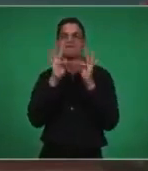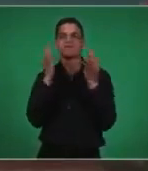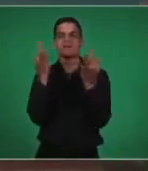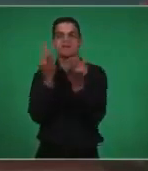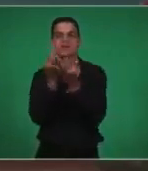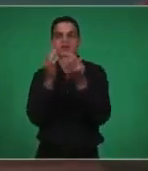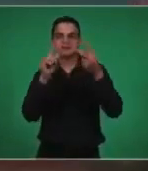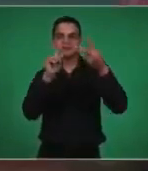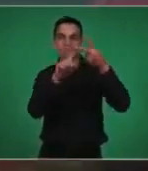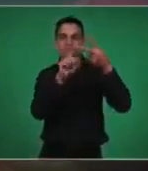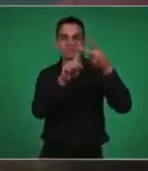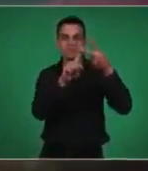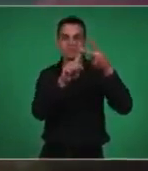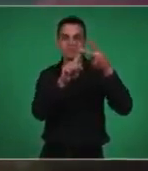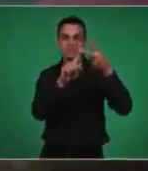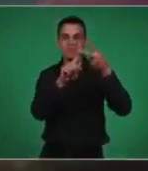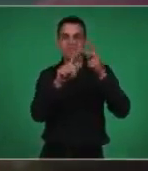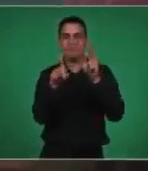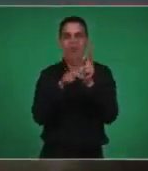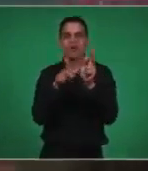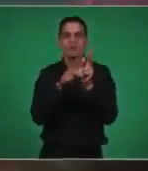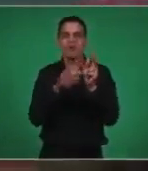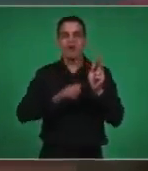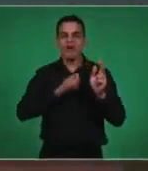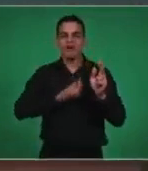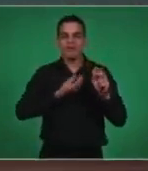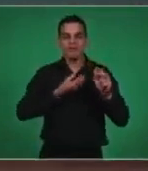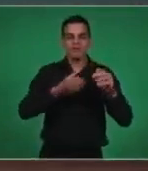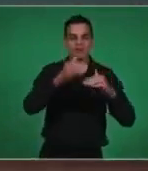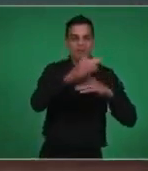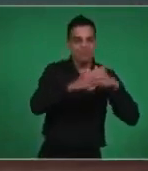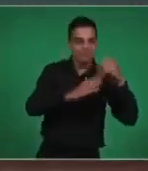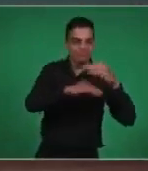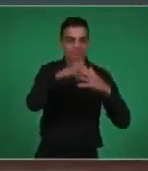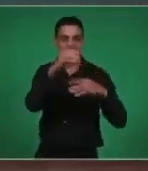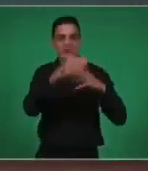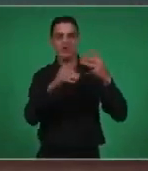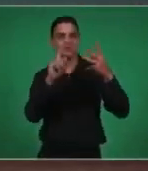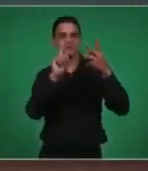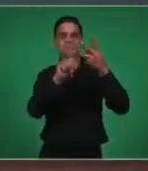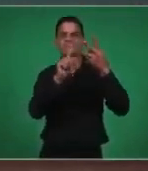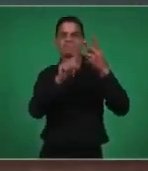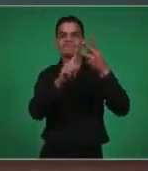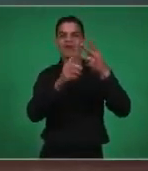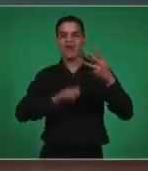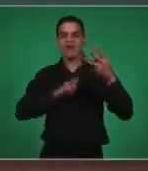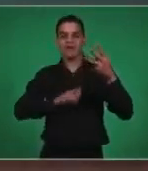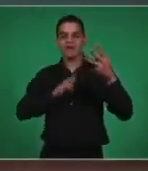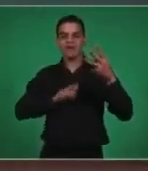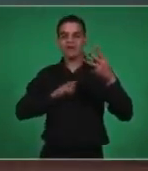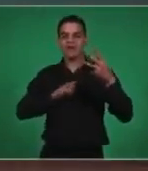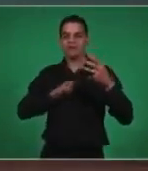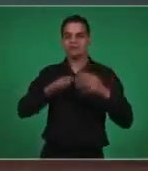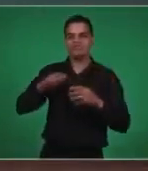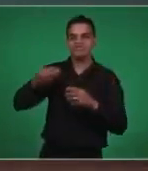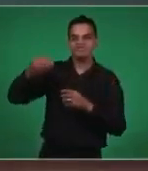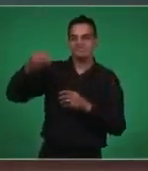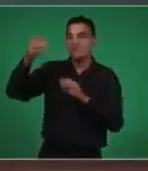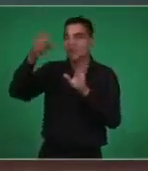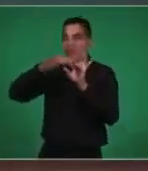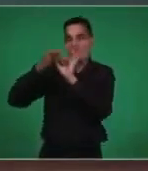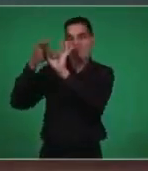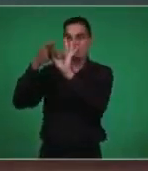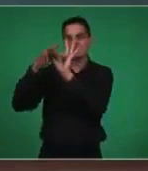The familial life, the second, the secular life, the third, the spiritual life. And what happened? In the